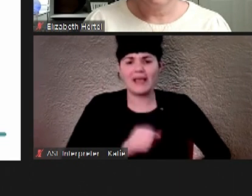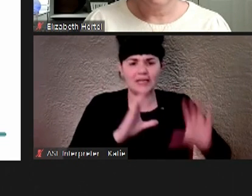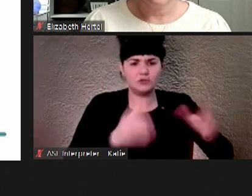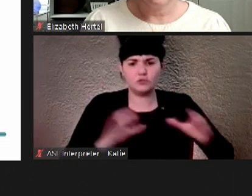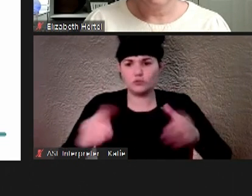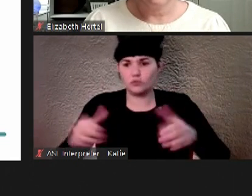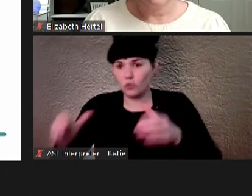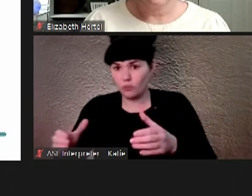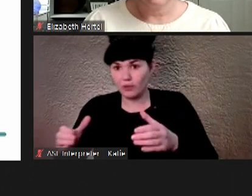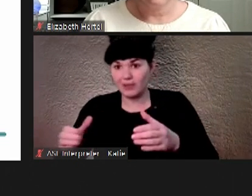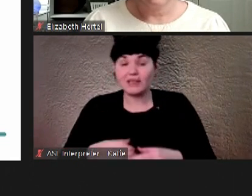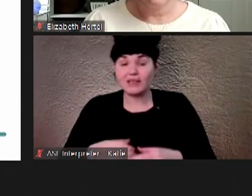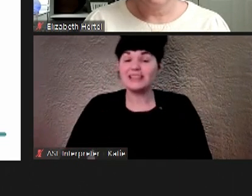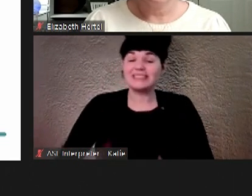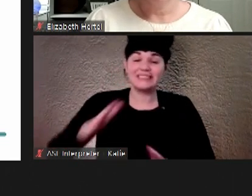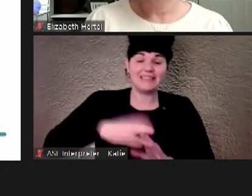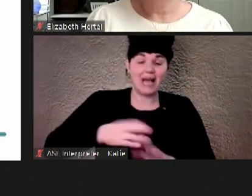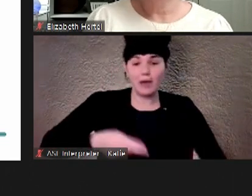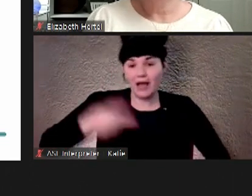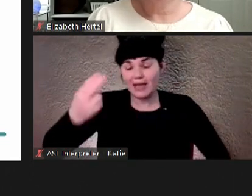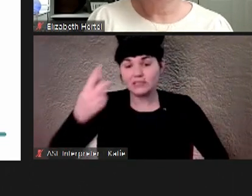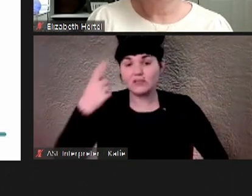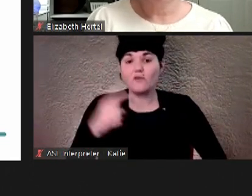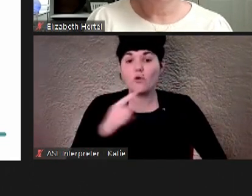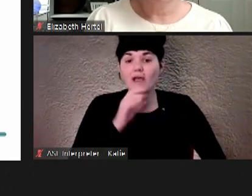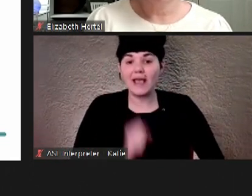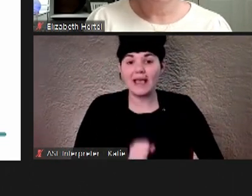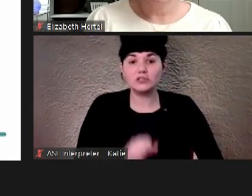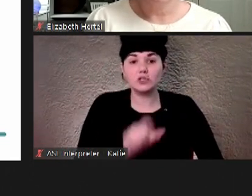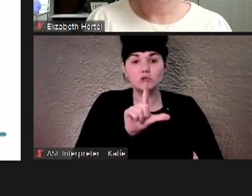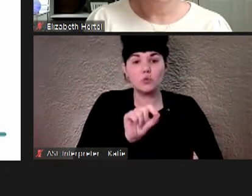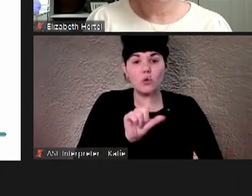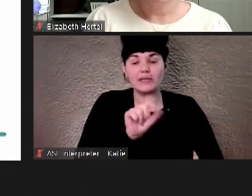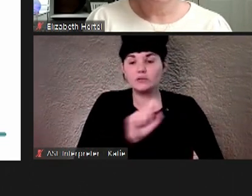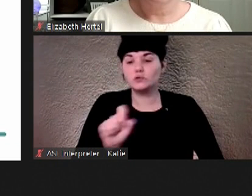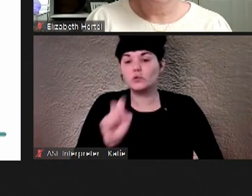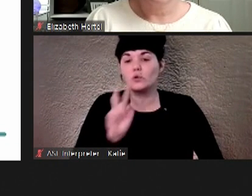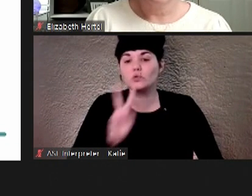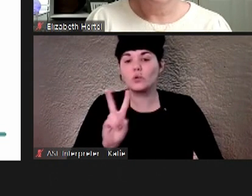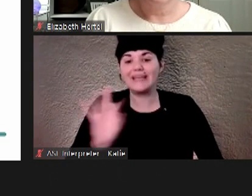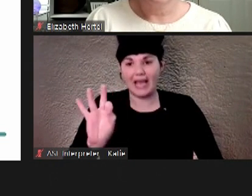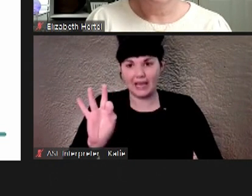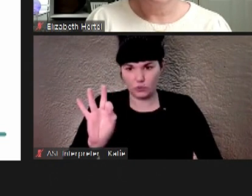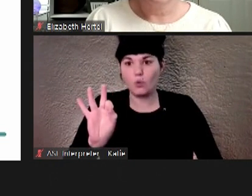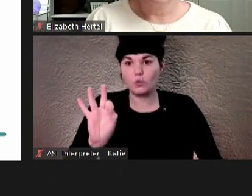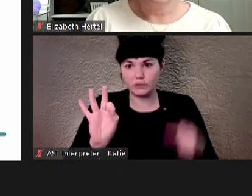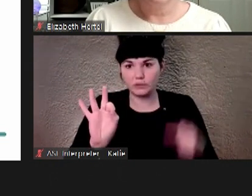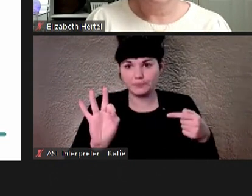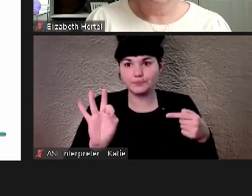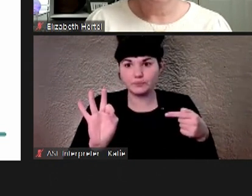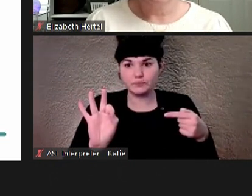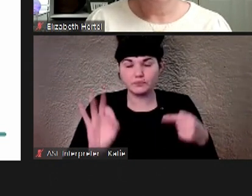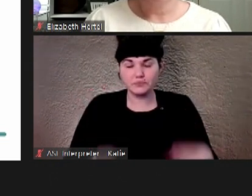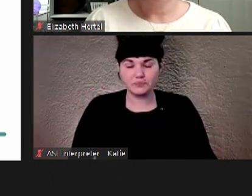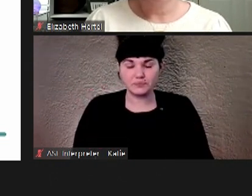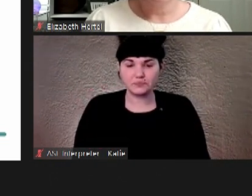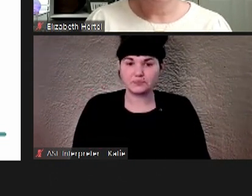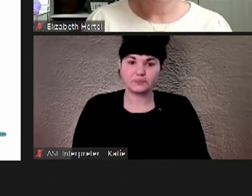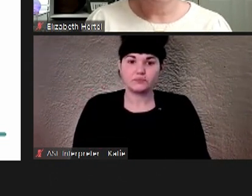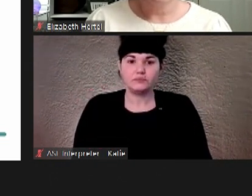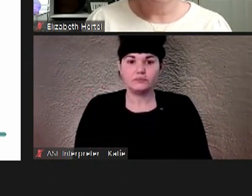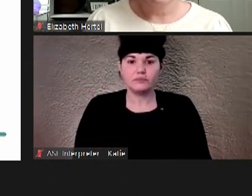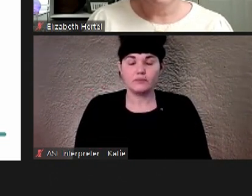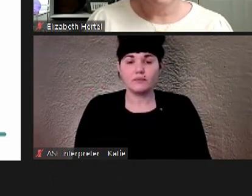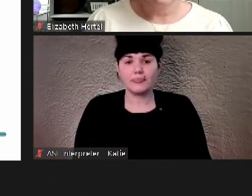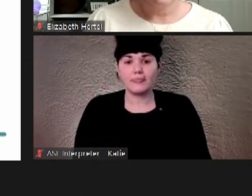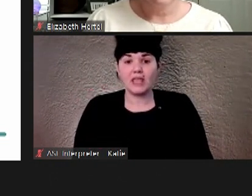who are 20 to 29-year-olds. Now, this really ties back to what we're seeing in our vaccination data, where we're showing that younger